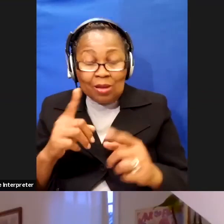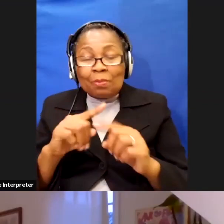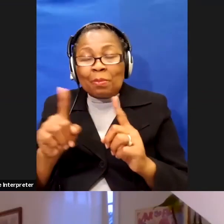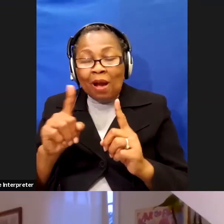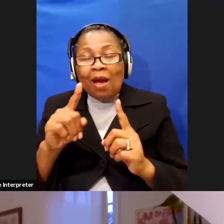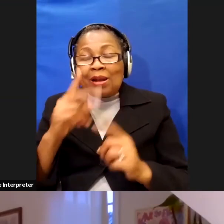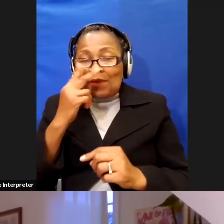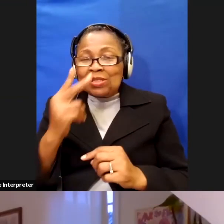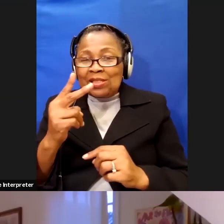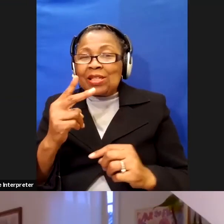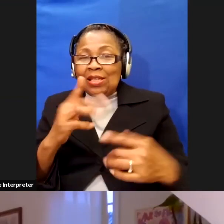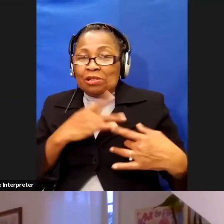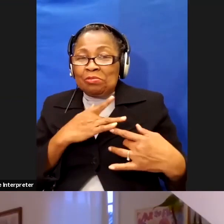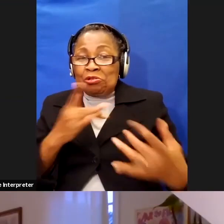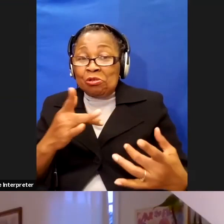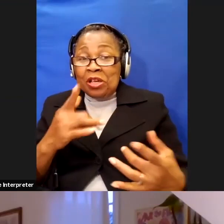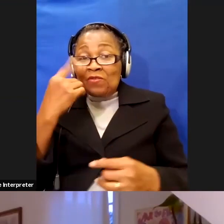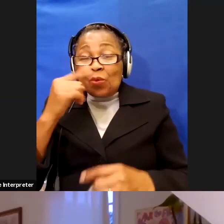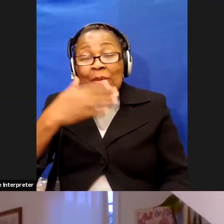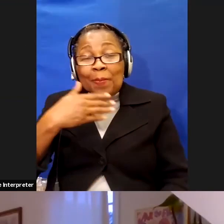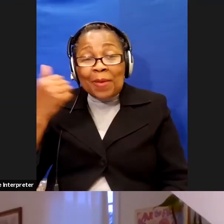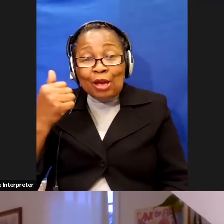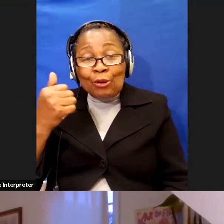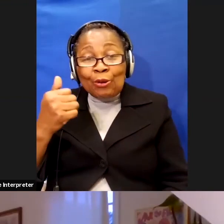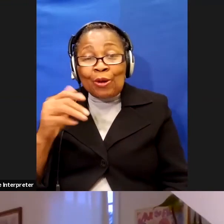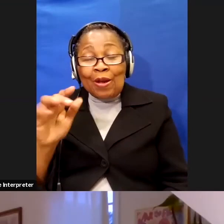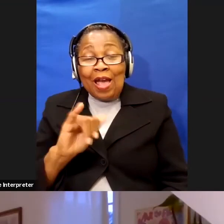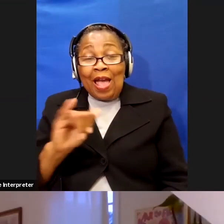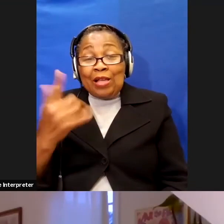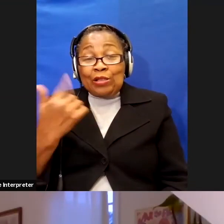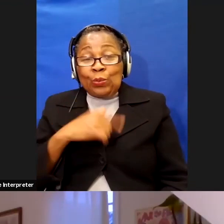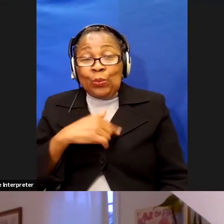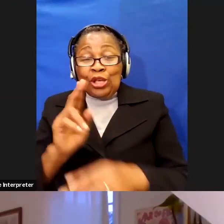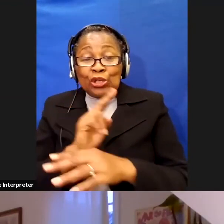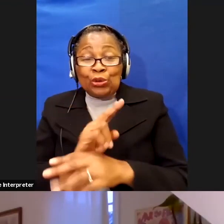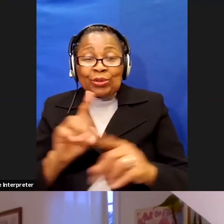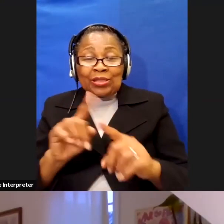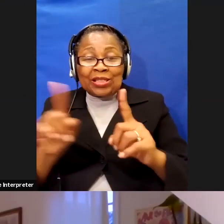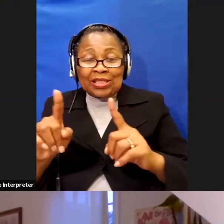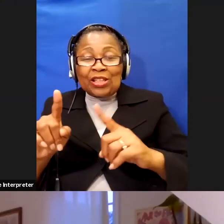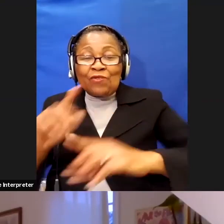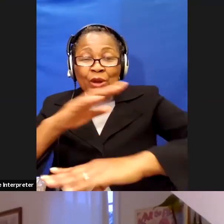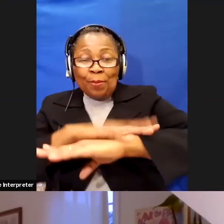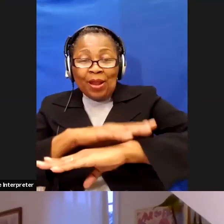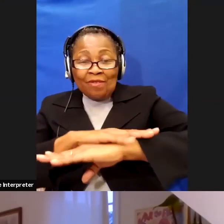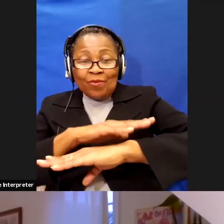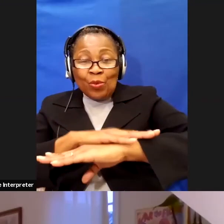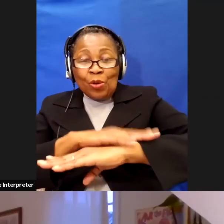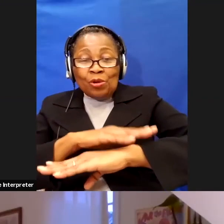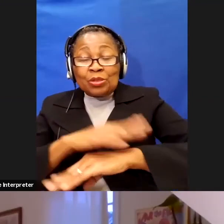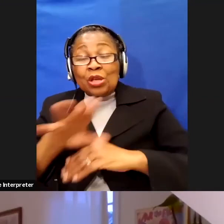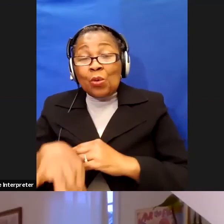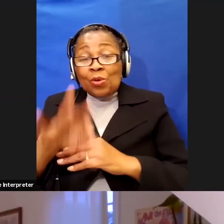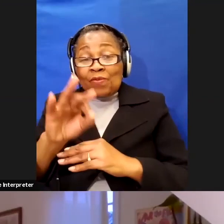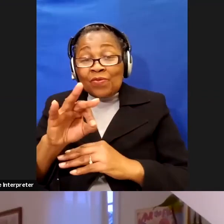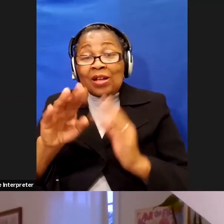a trend for the better. As we use these different platforms, we are finding that the developers of the